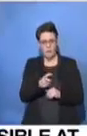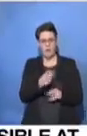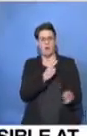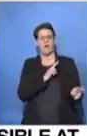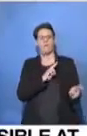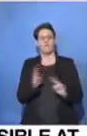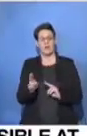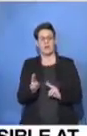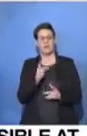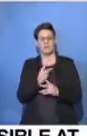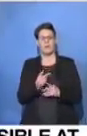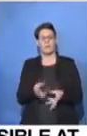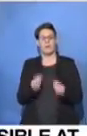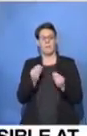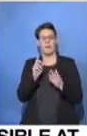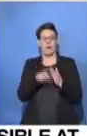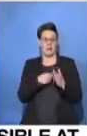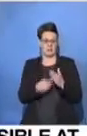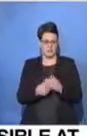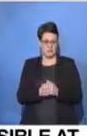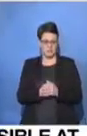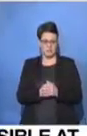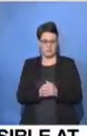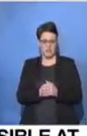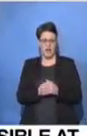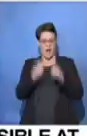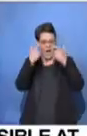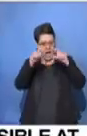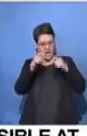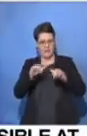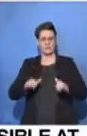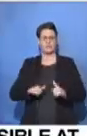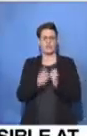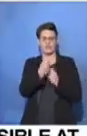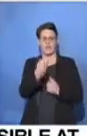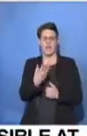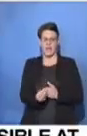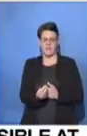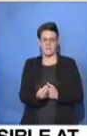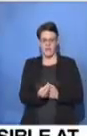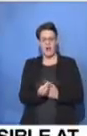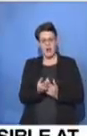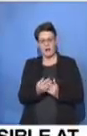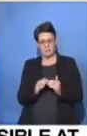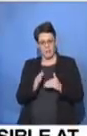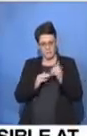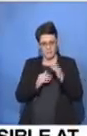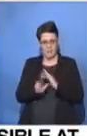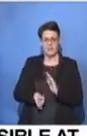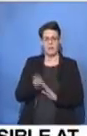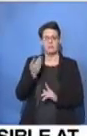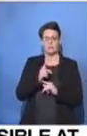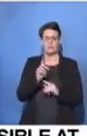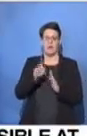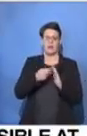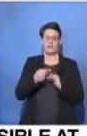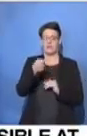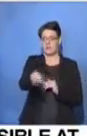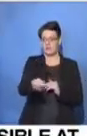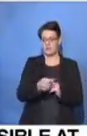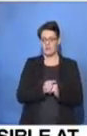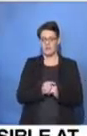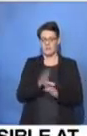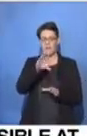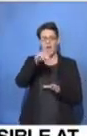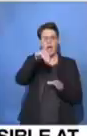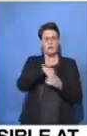these elections, highlighting challenges they faced in the build-up to the elections, which